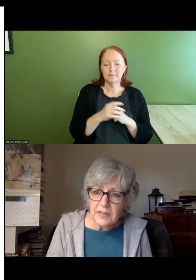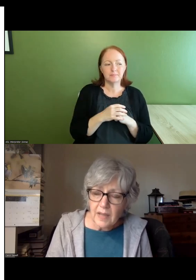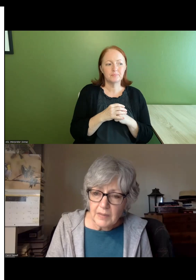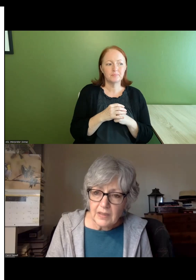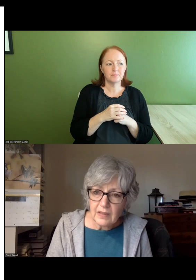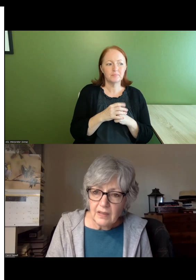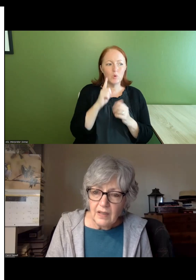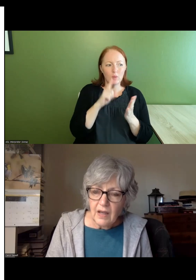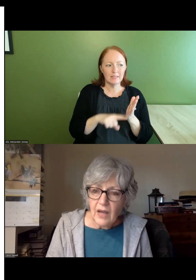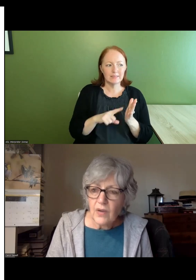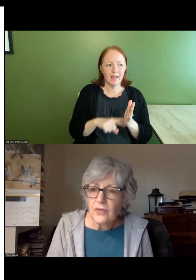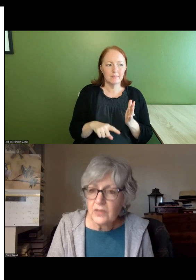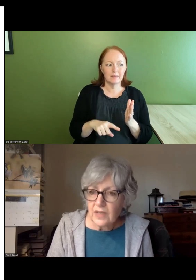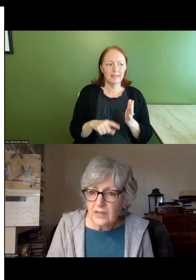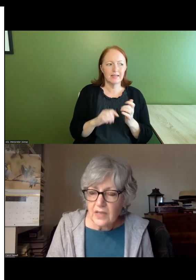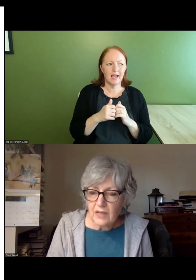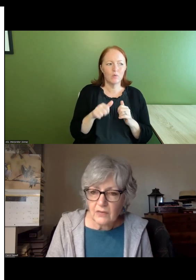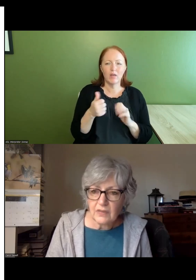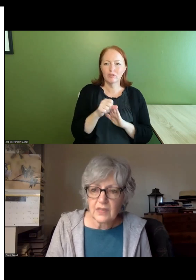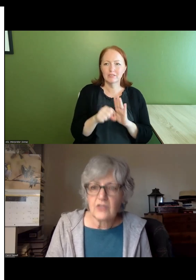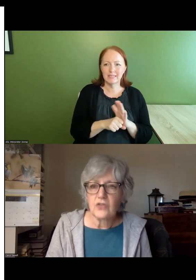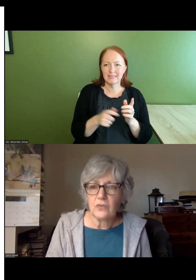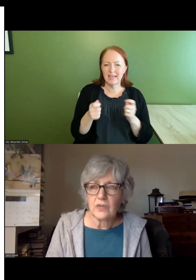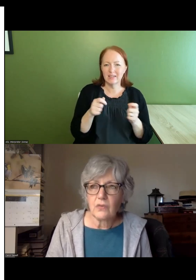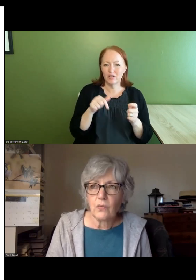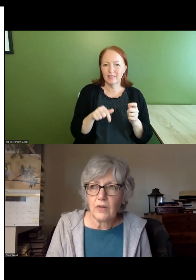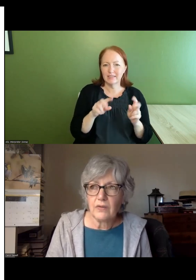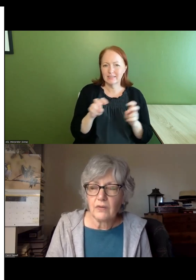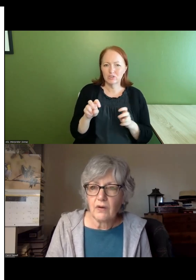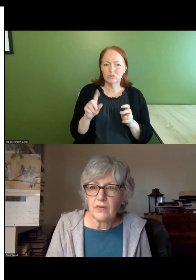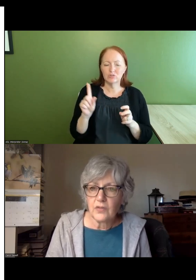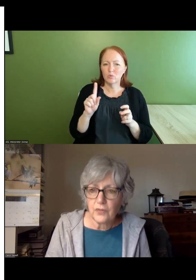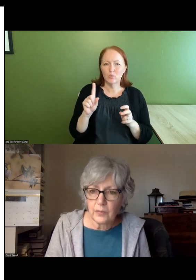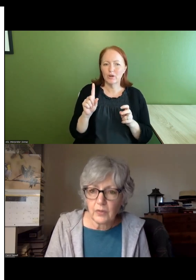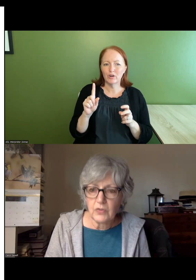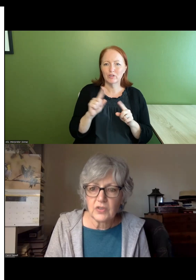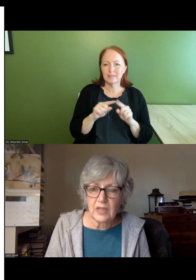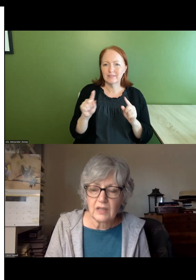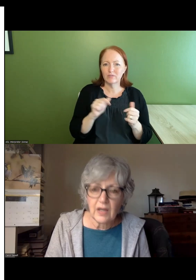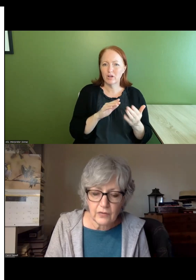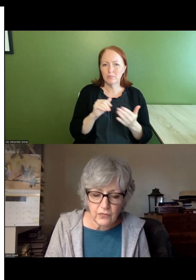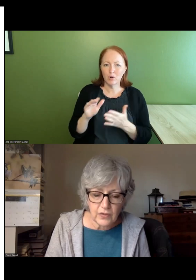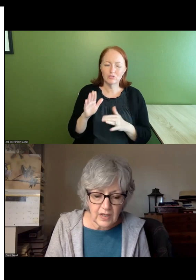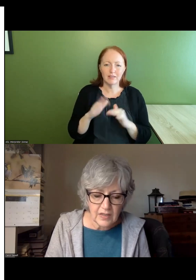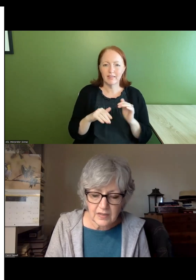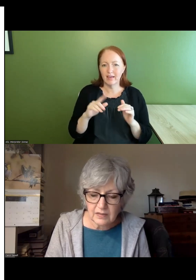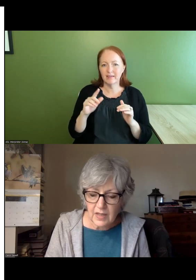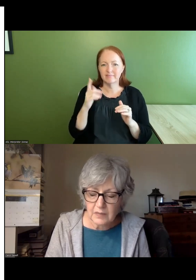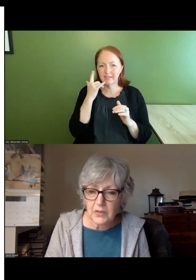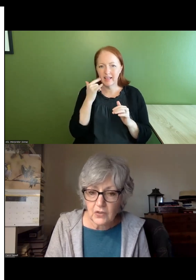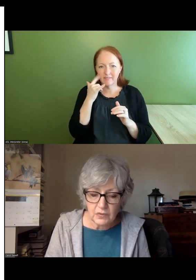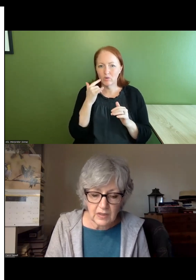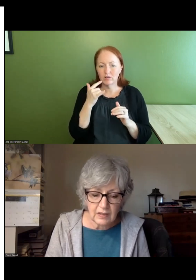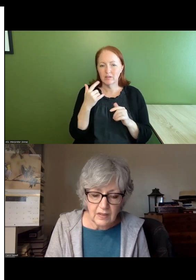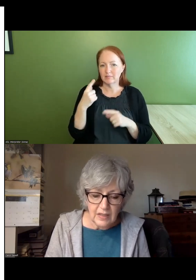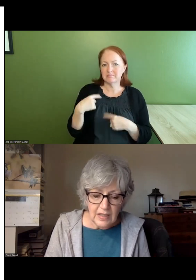be examining how other states handle these issues, where there are different approaches than California has